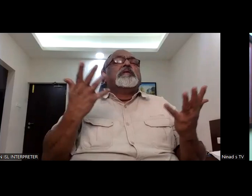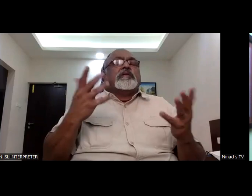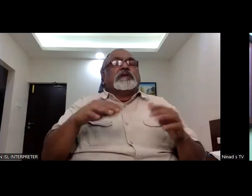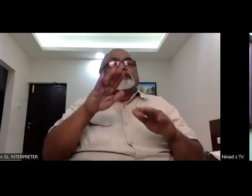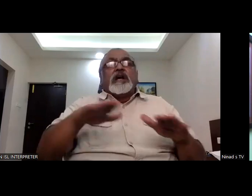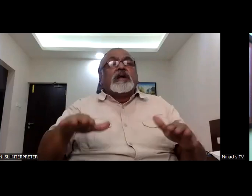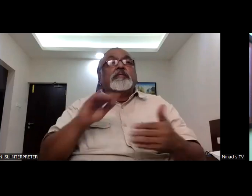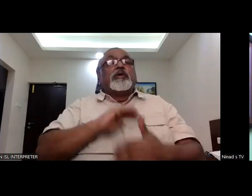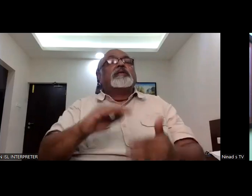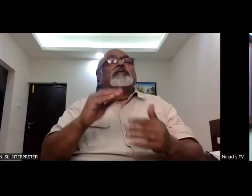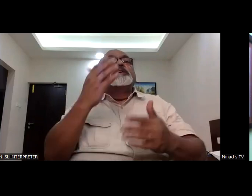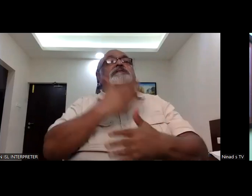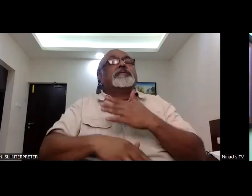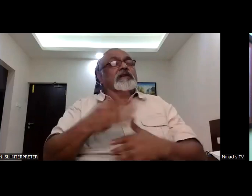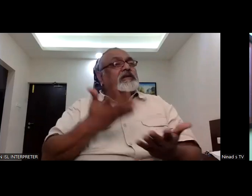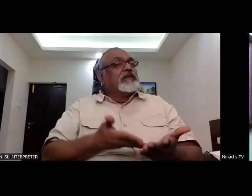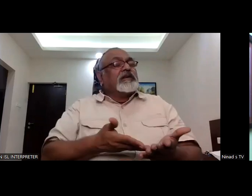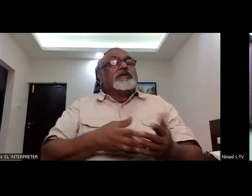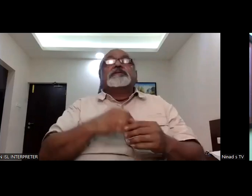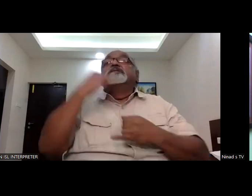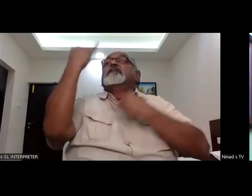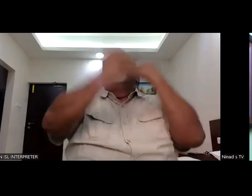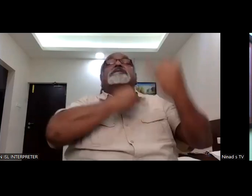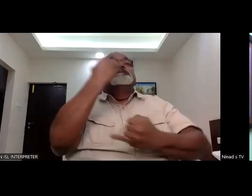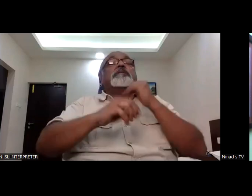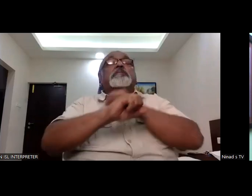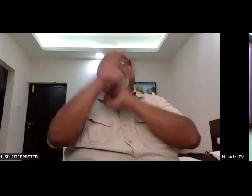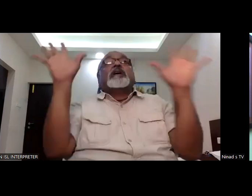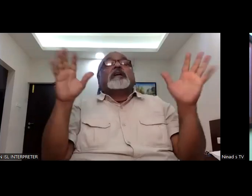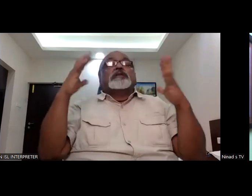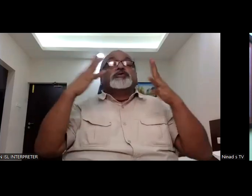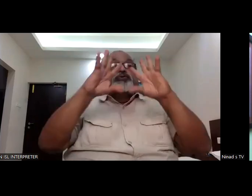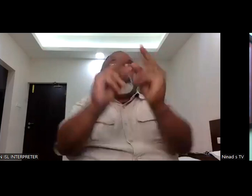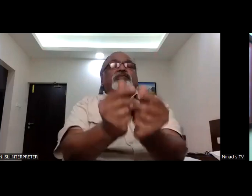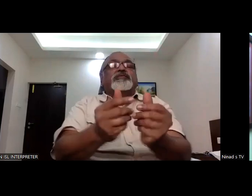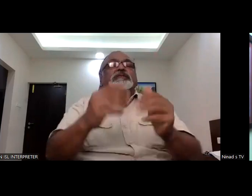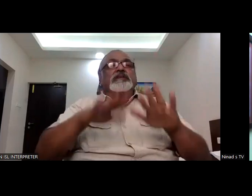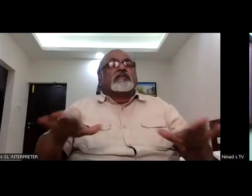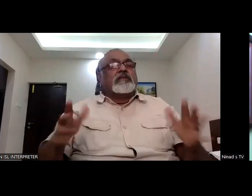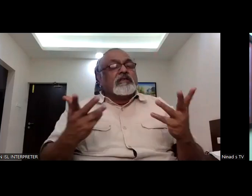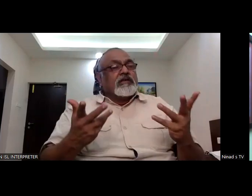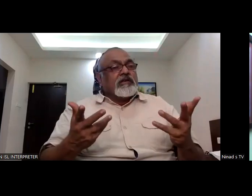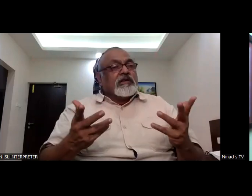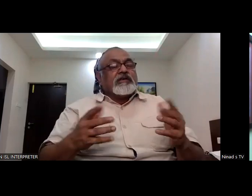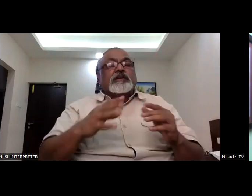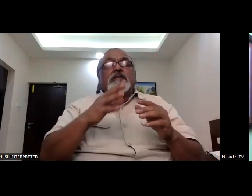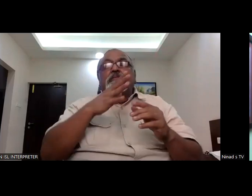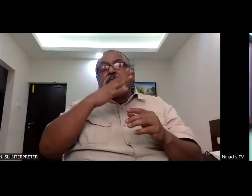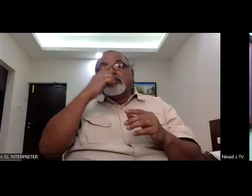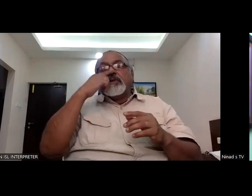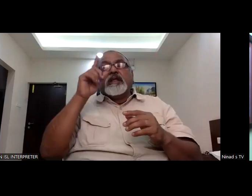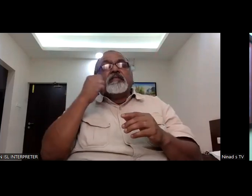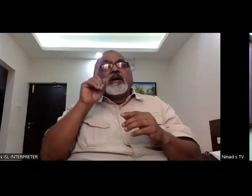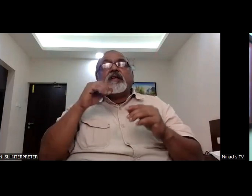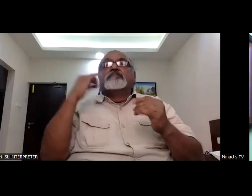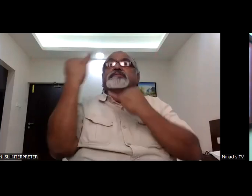And this results into searching for a miracle cure for the child. And the parent hunt from post to pillar, they run in